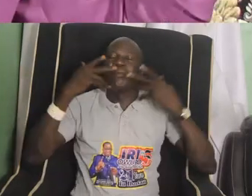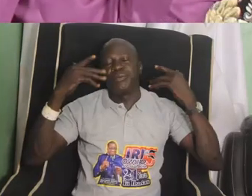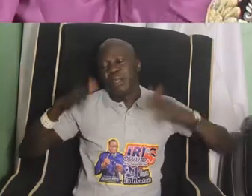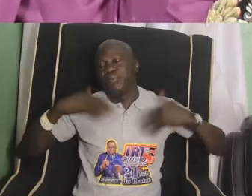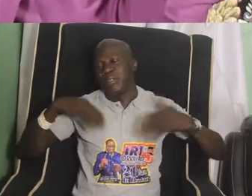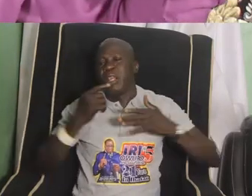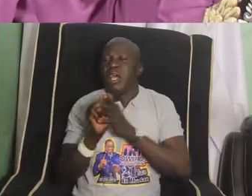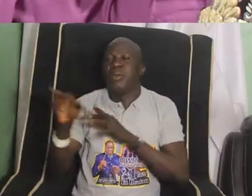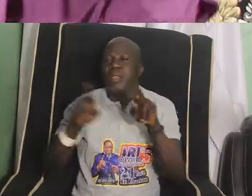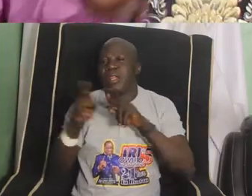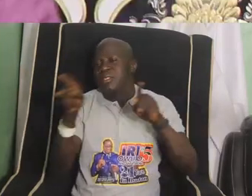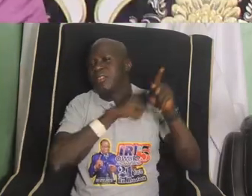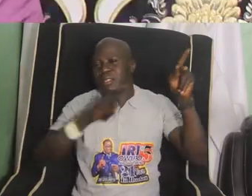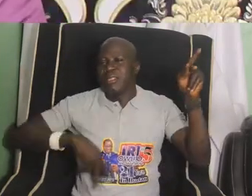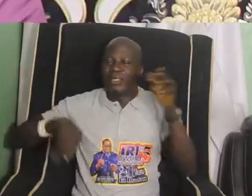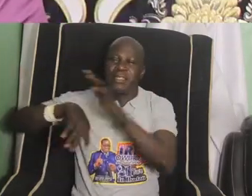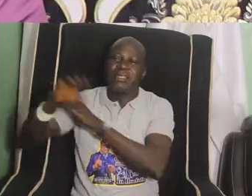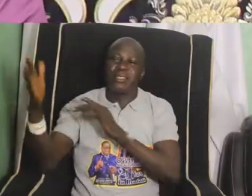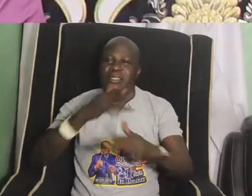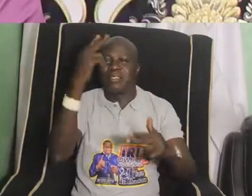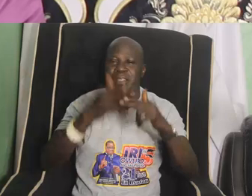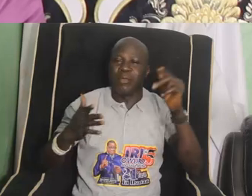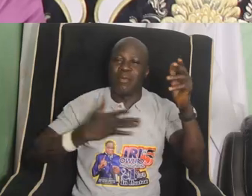make you happy. And you will reign as king. Yes.